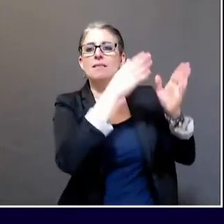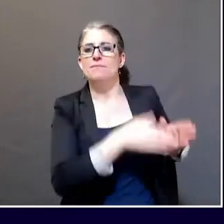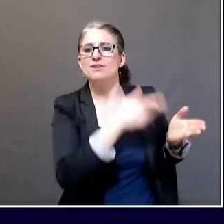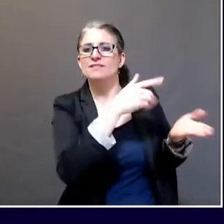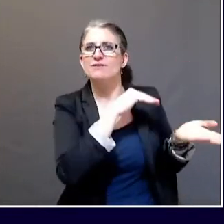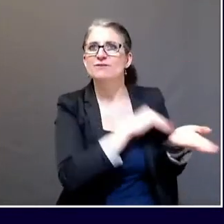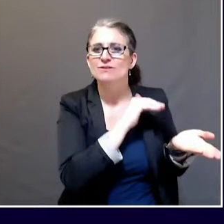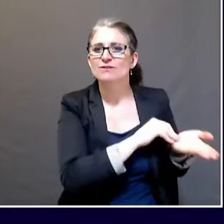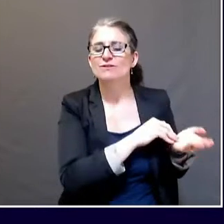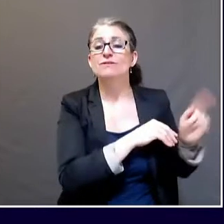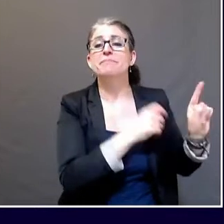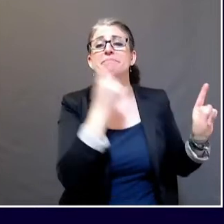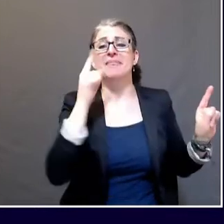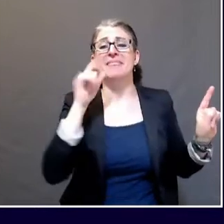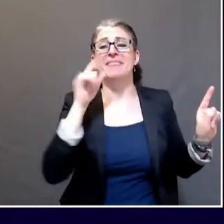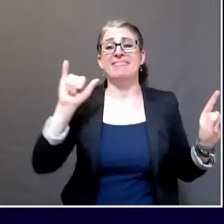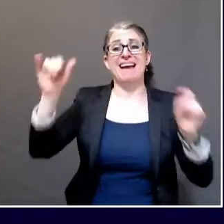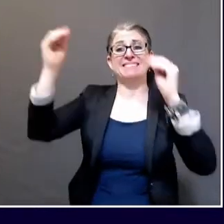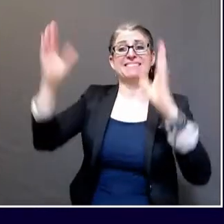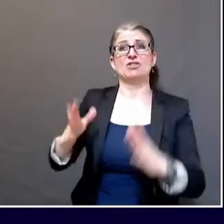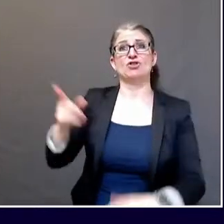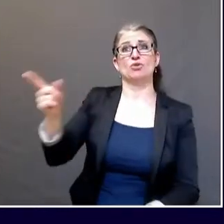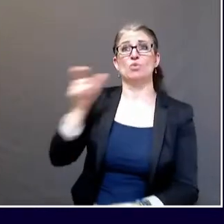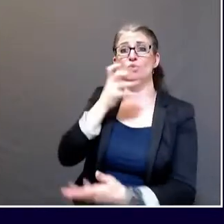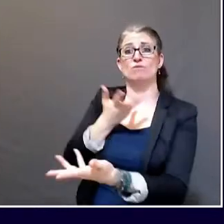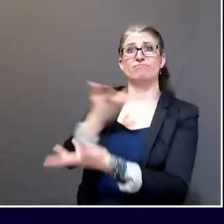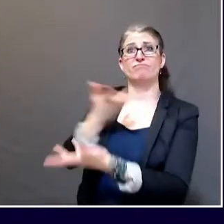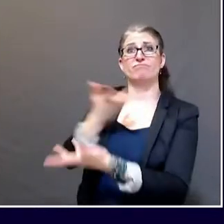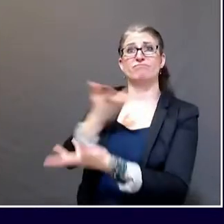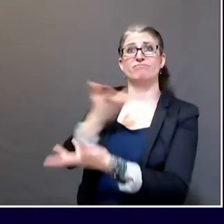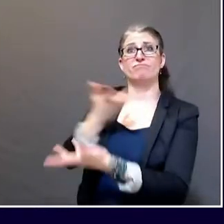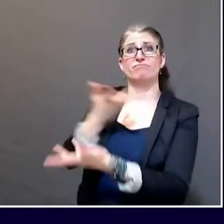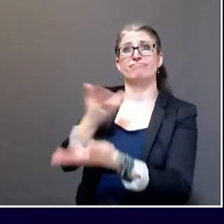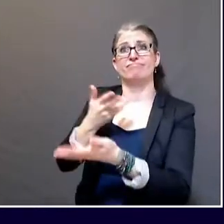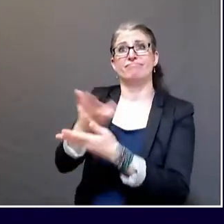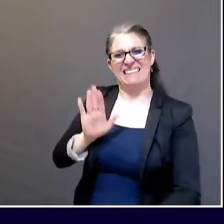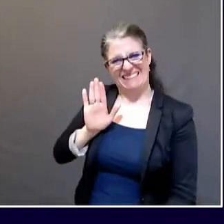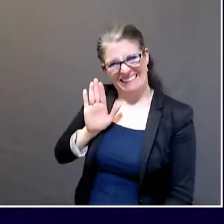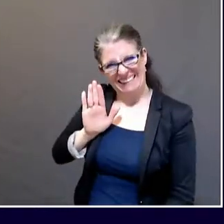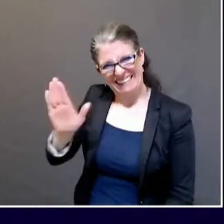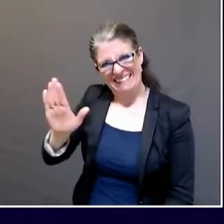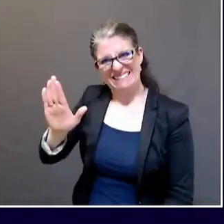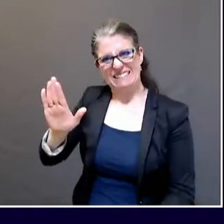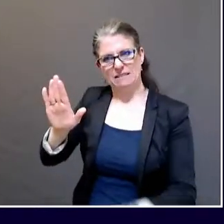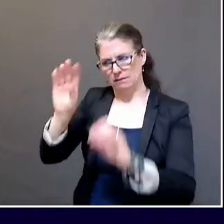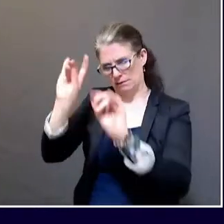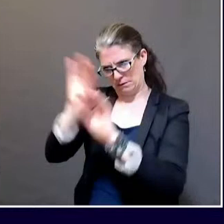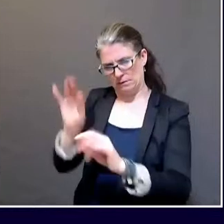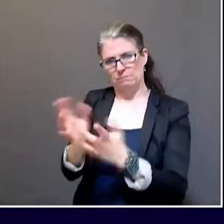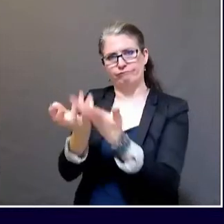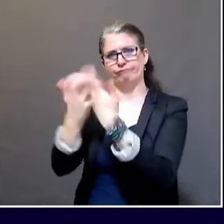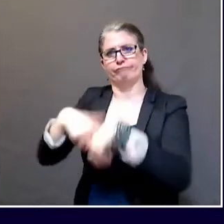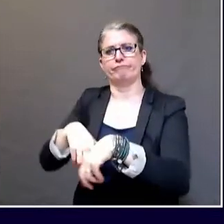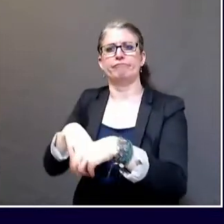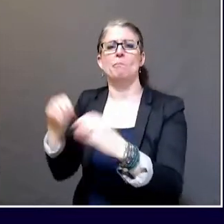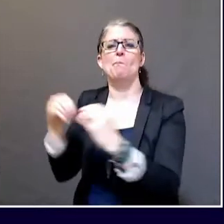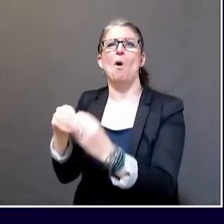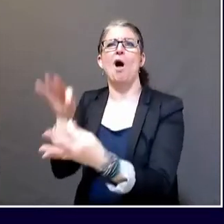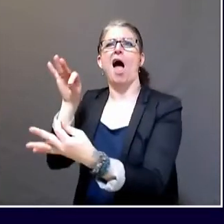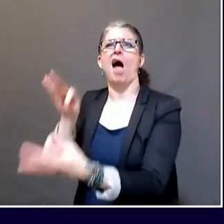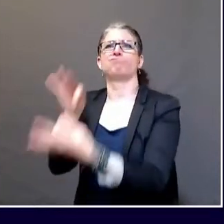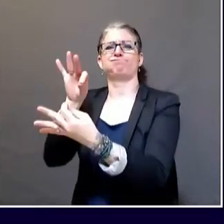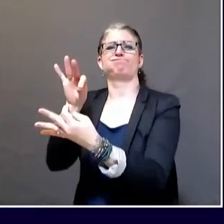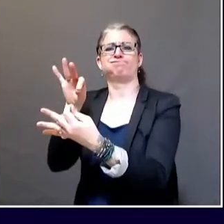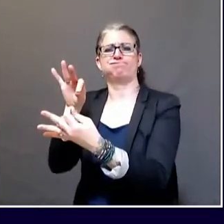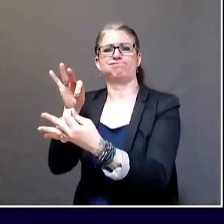what your take is on this, and the active cases that he's reporting are significantly lower than what Maine CDC is showing.